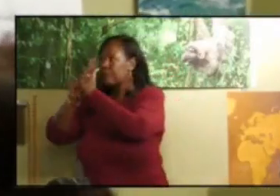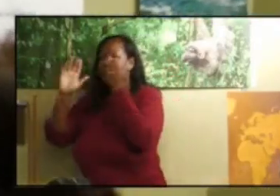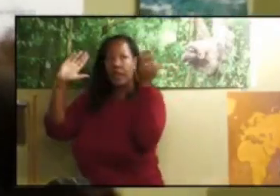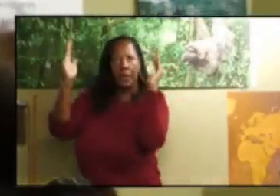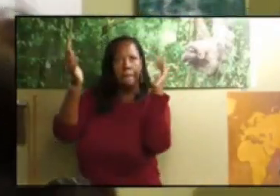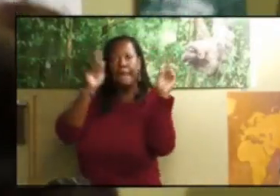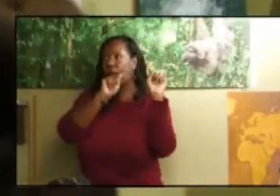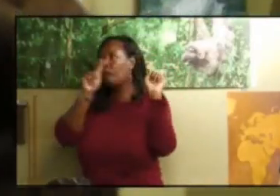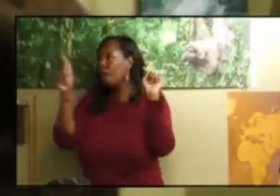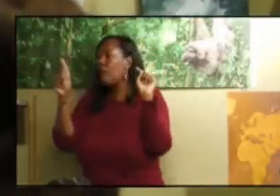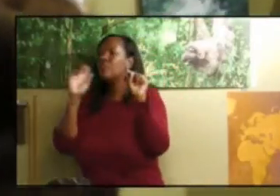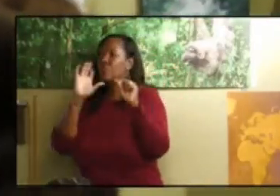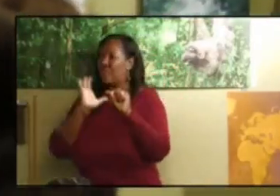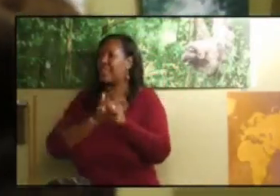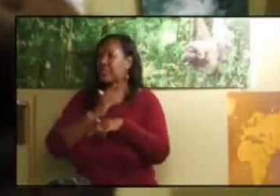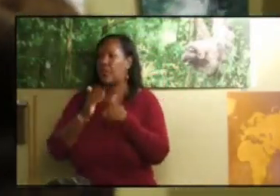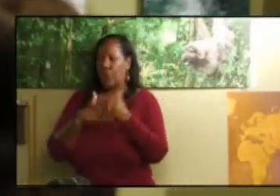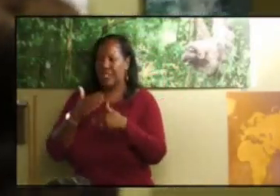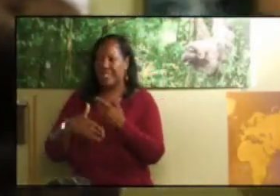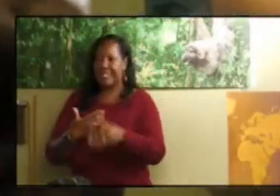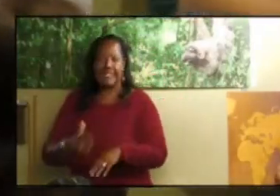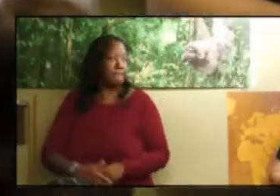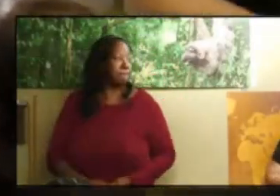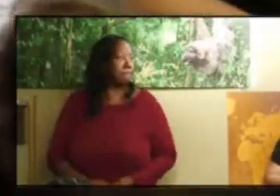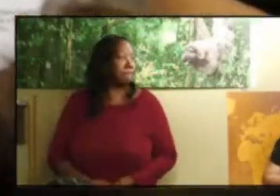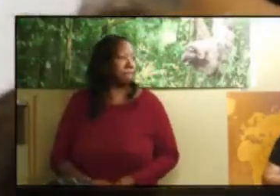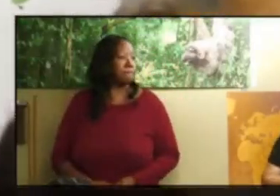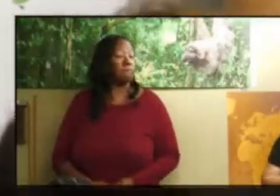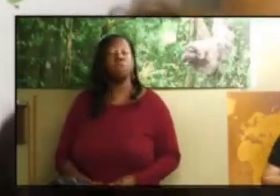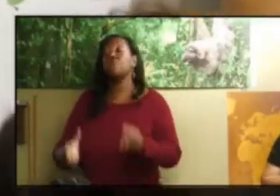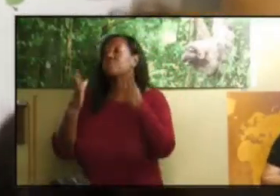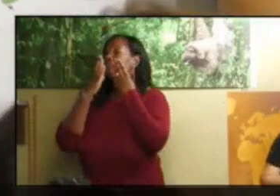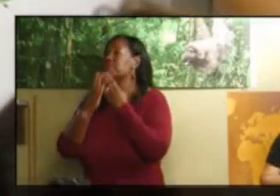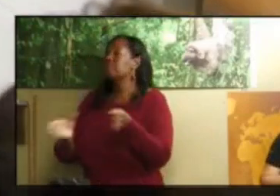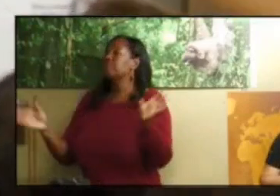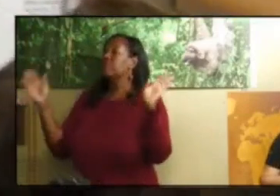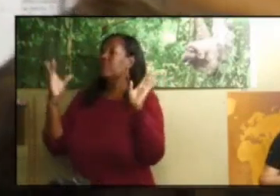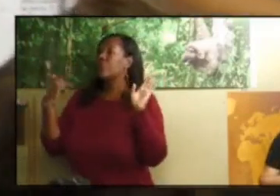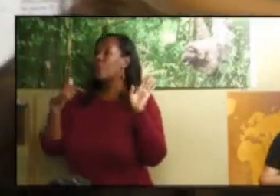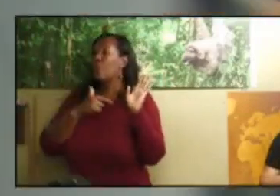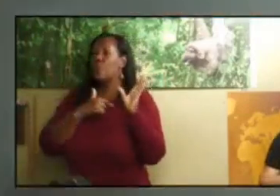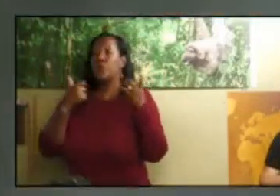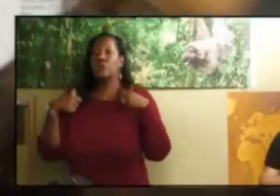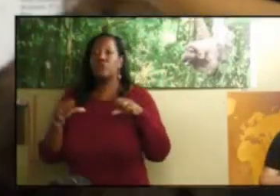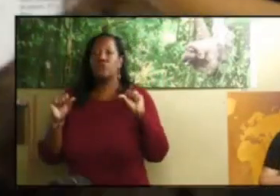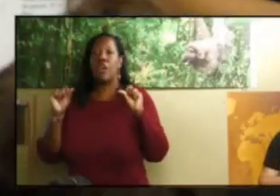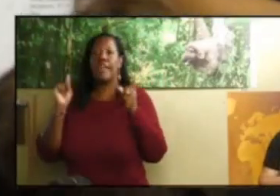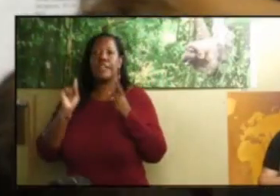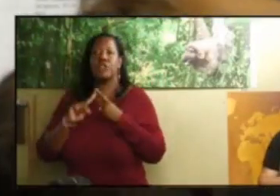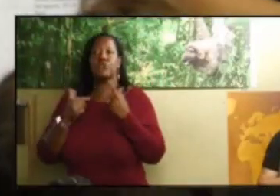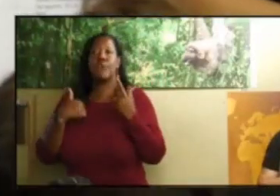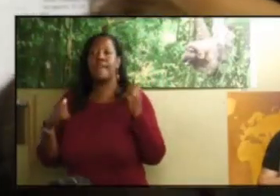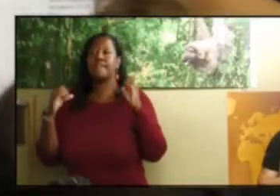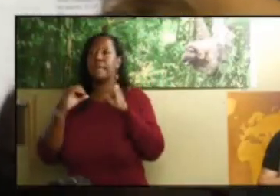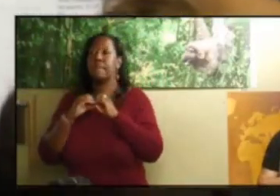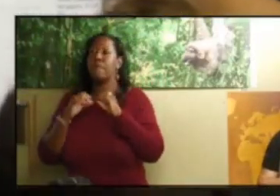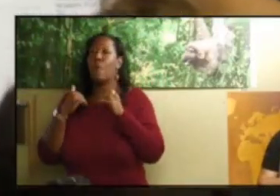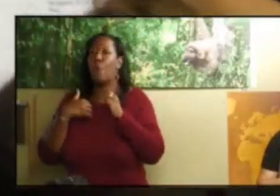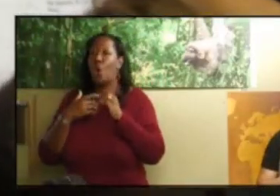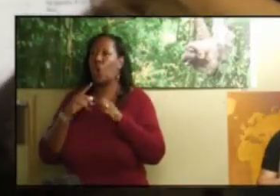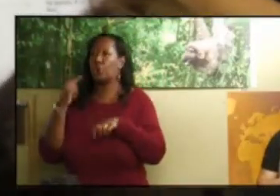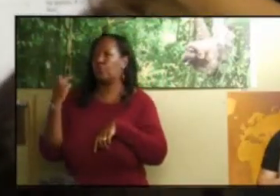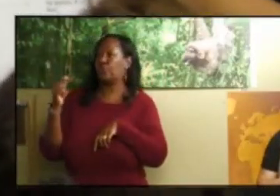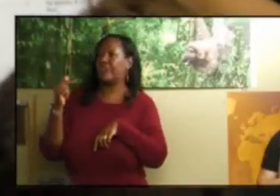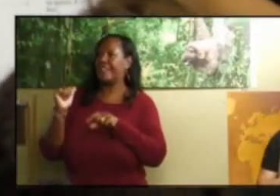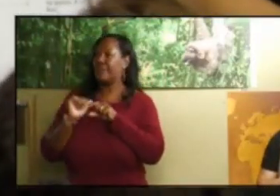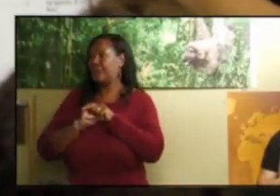iterative. Across the board, we're looking to, we're trying to have more sustainable practices.